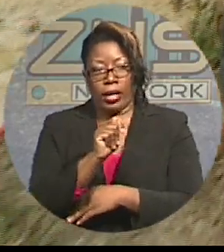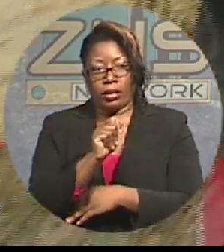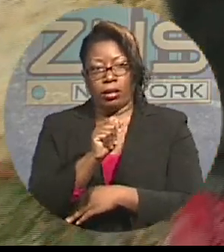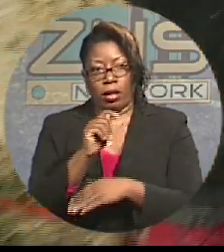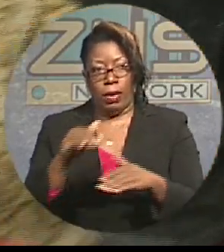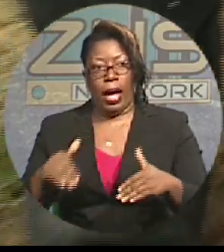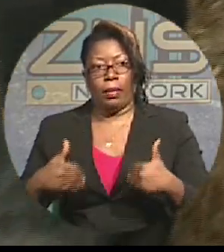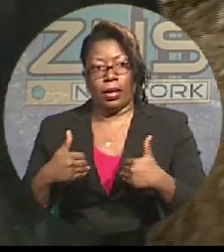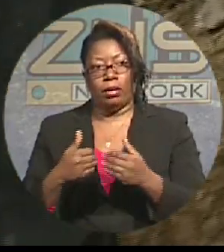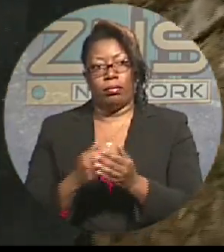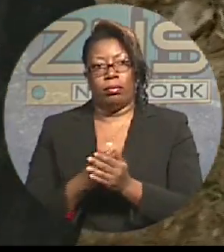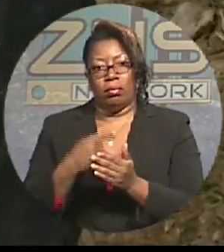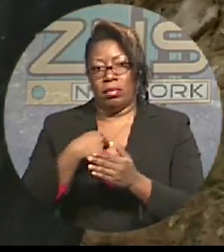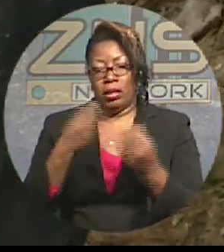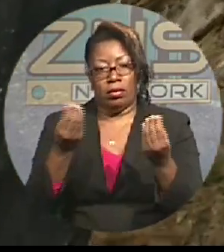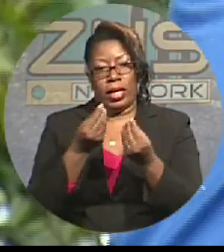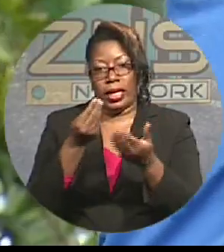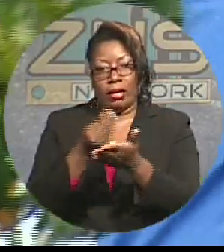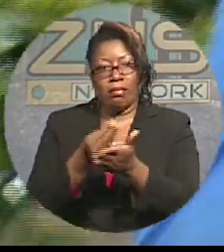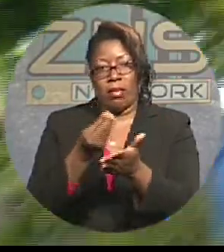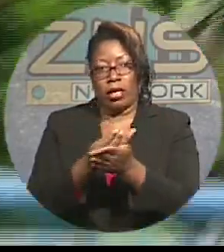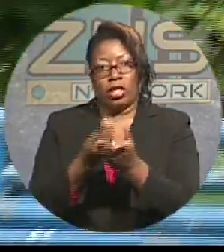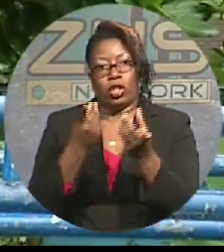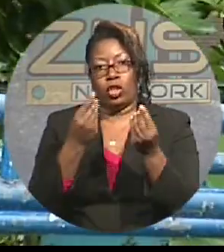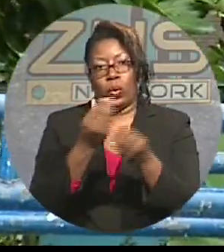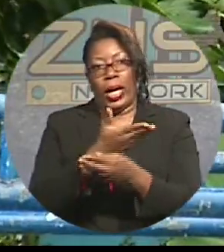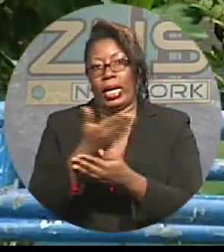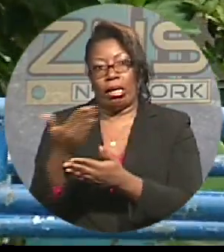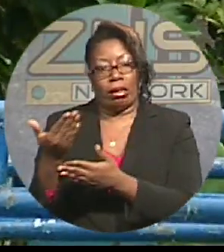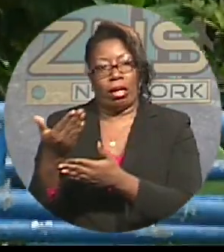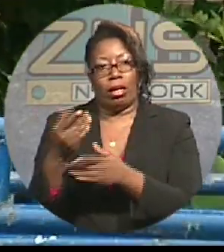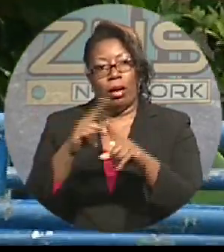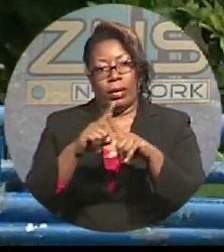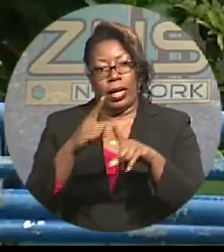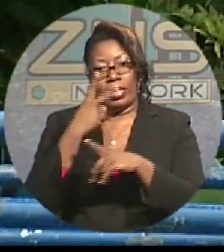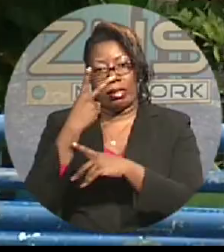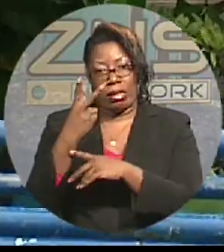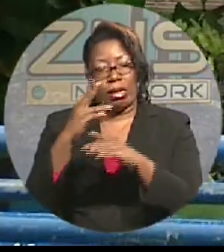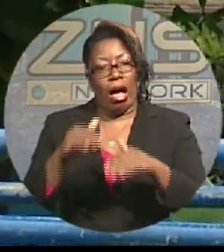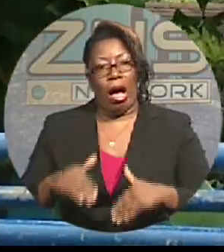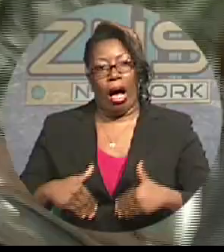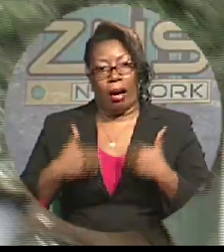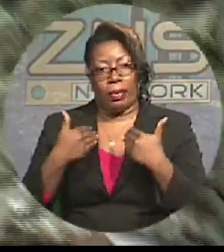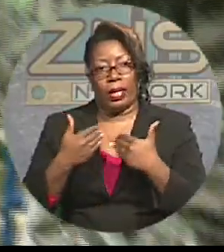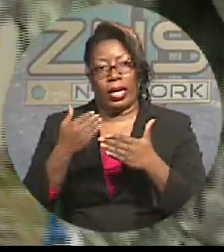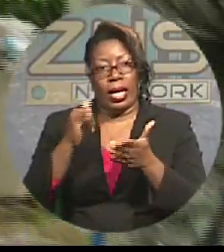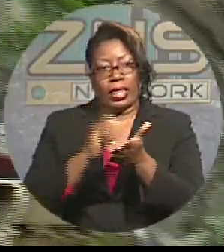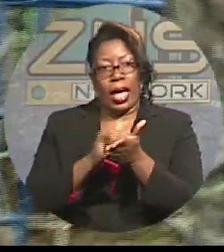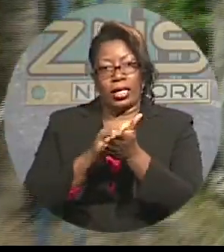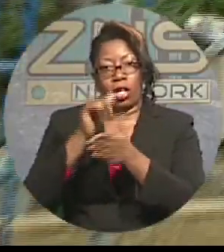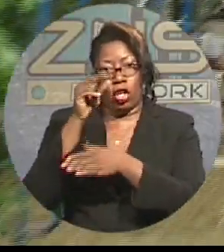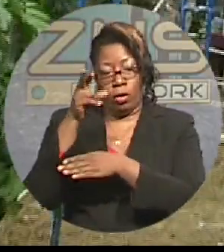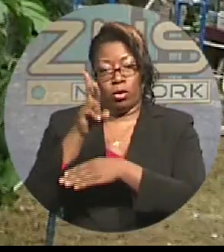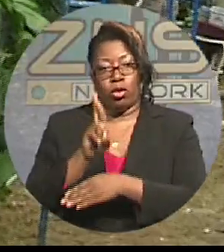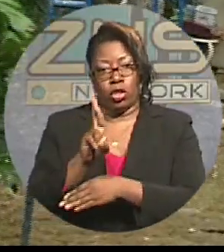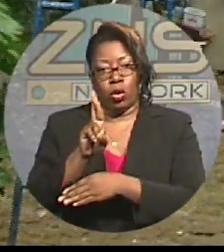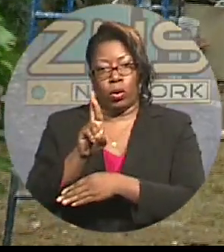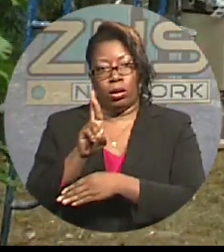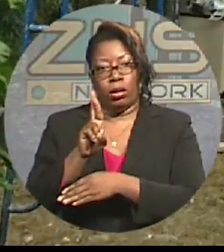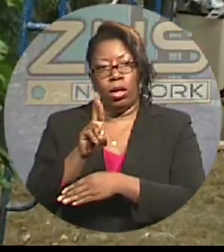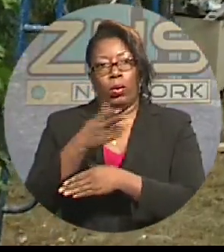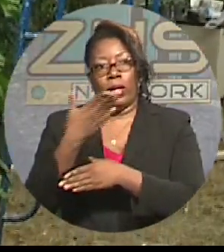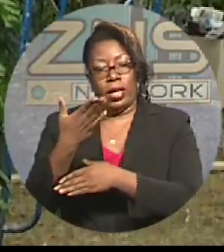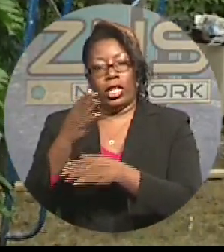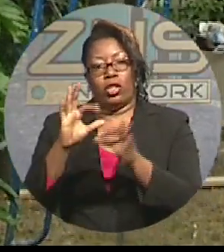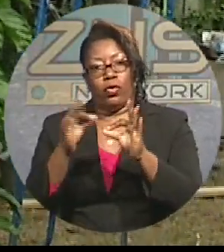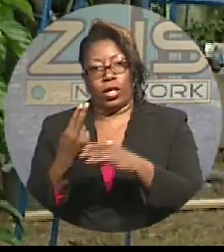the means to do anything. And I was so pleased that when I heard Urban Renewal was on the scene doing repairs, it